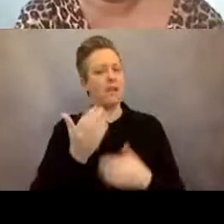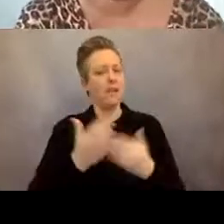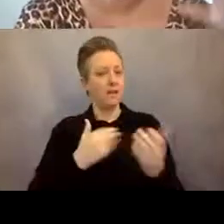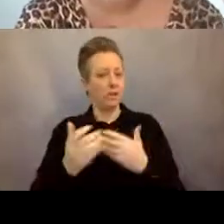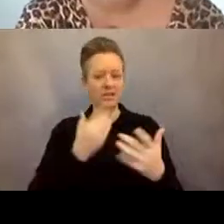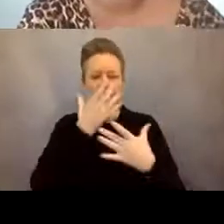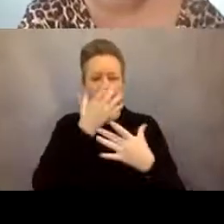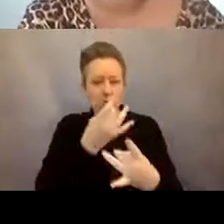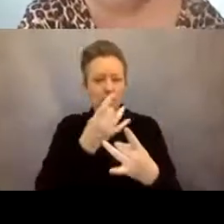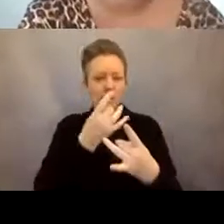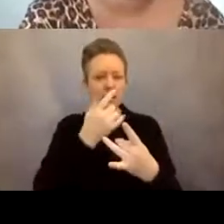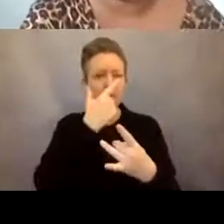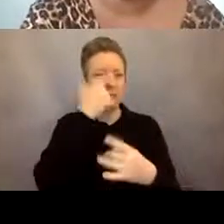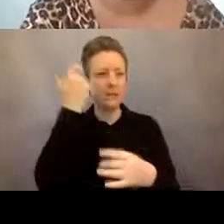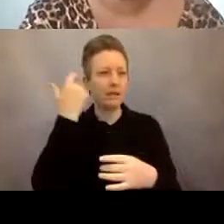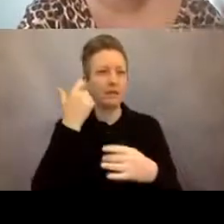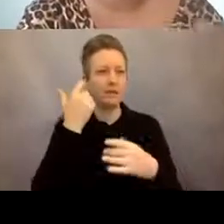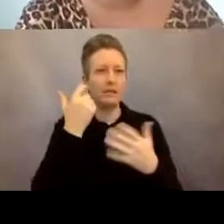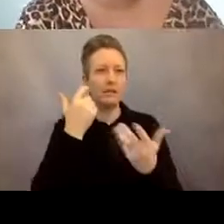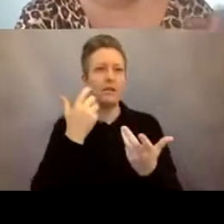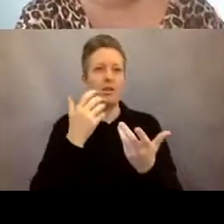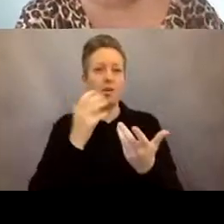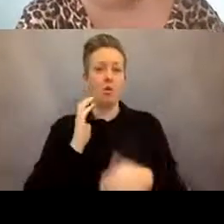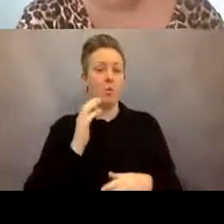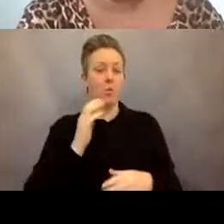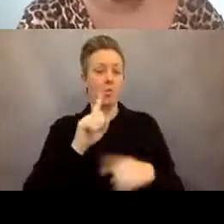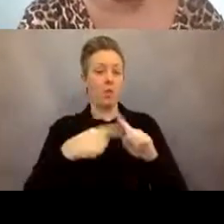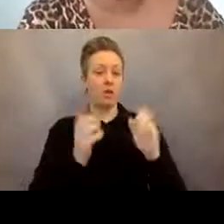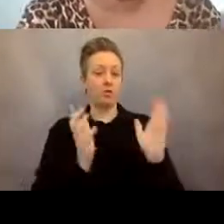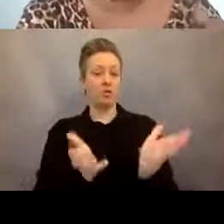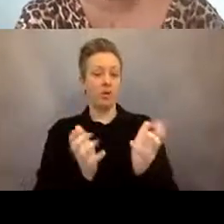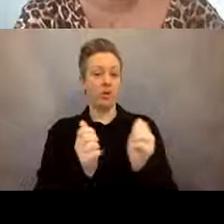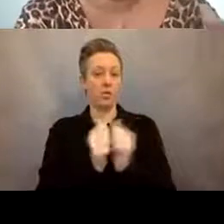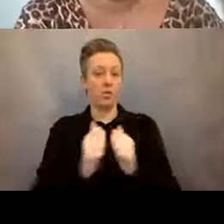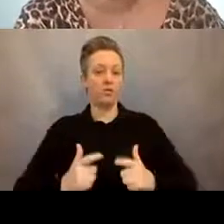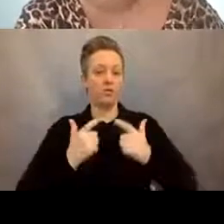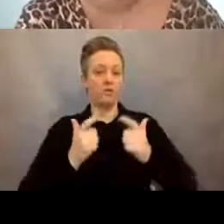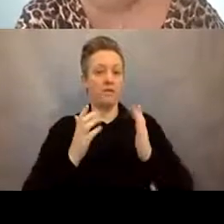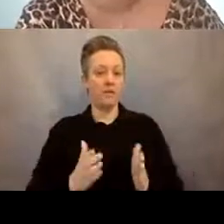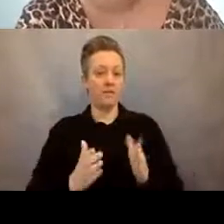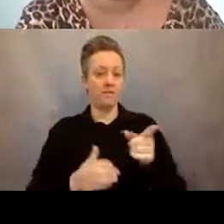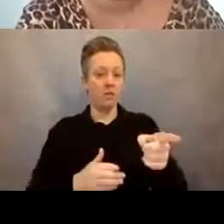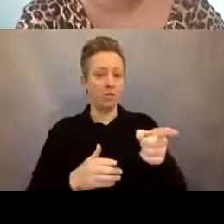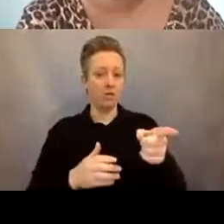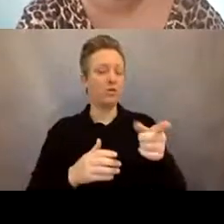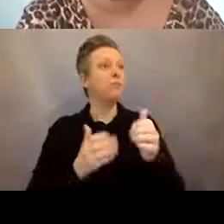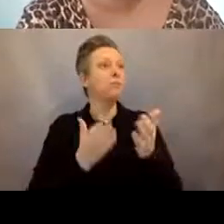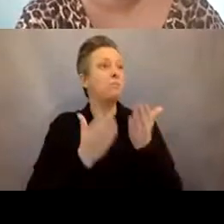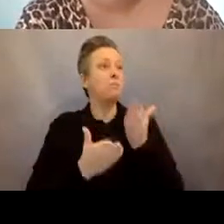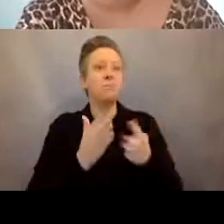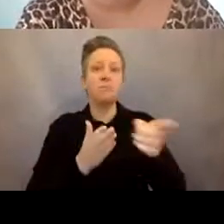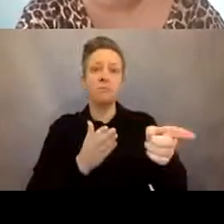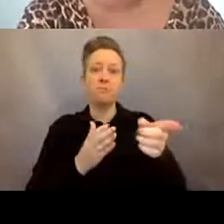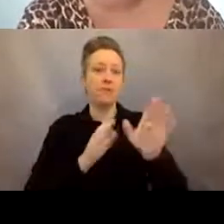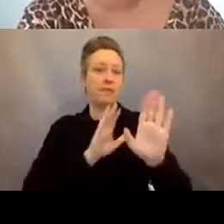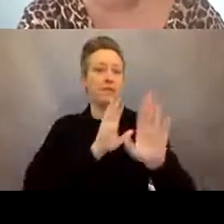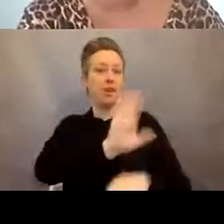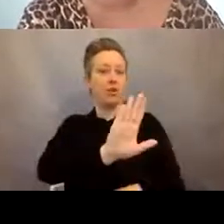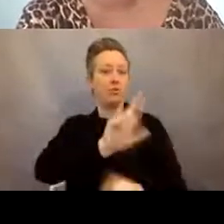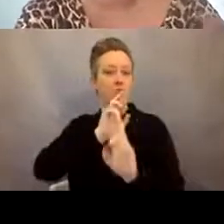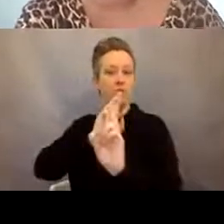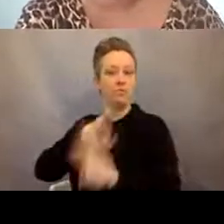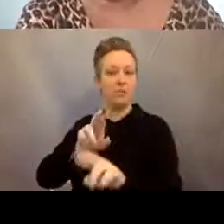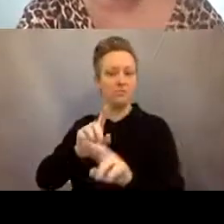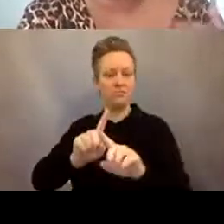cuss you out, because that's happened to me plenty of times. And it was really the trauma. They might have come back and apologized the next day, like, I really don't know what